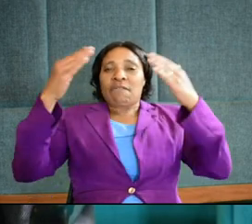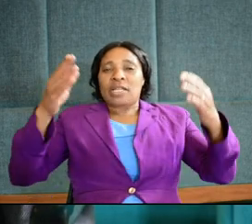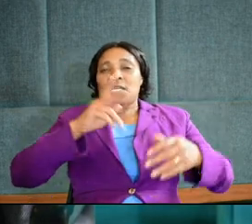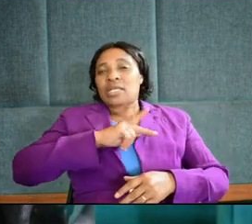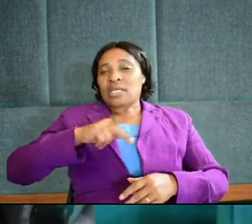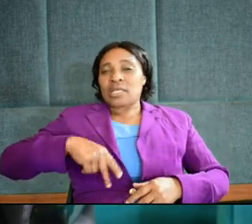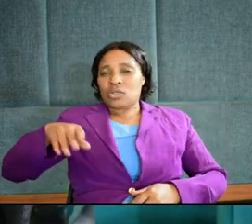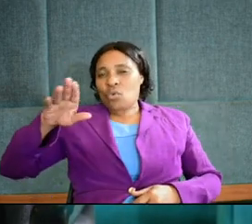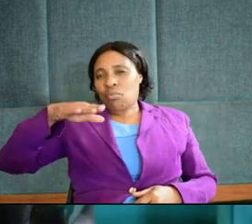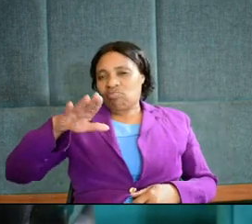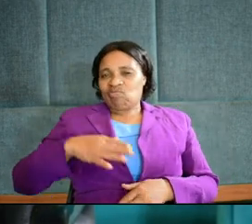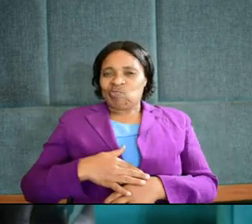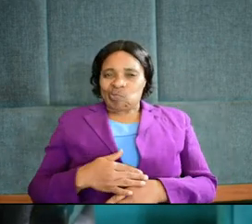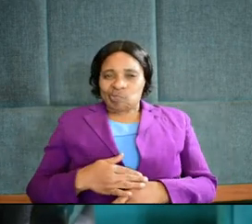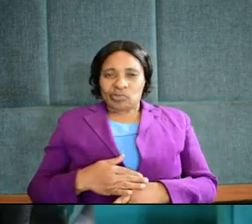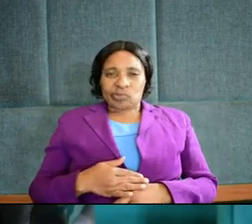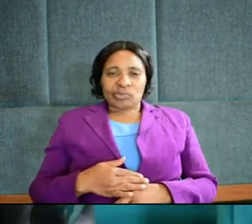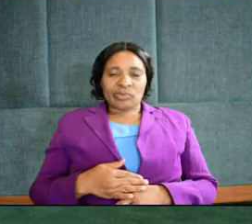Canaan.